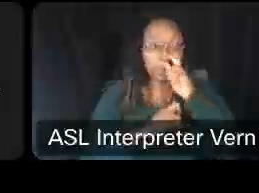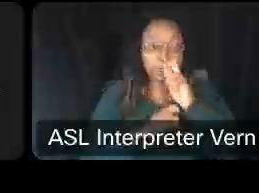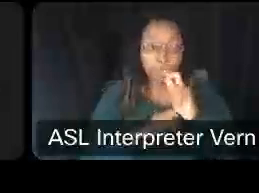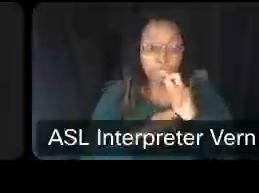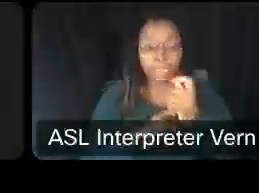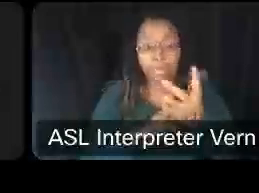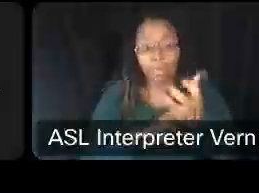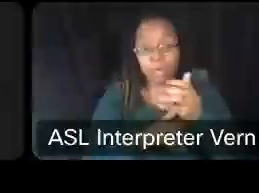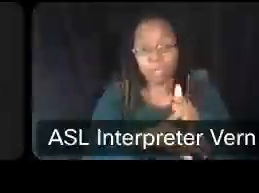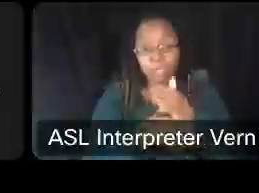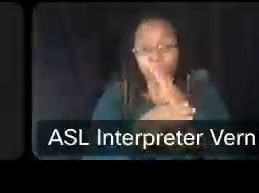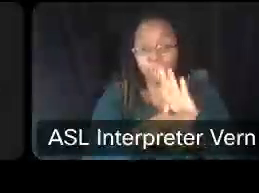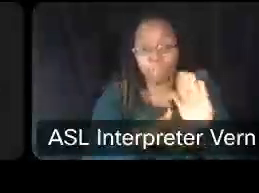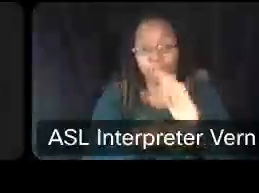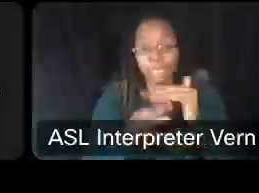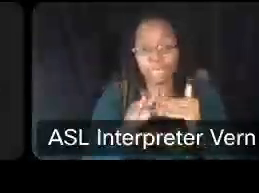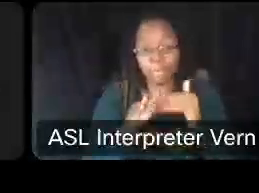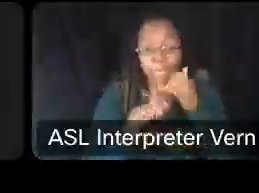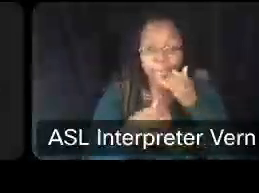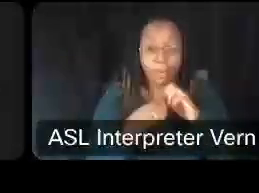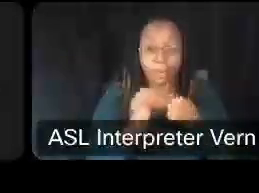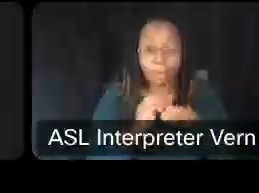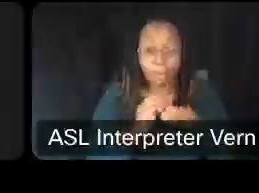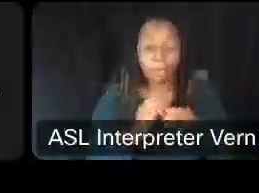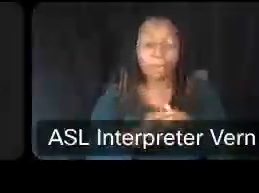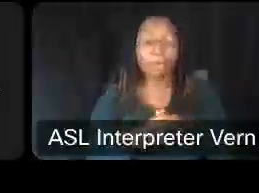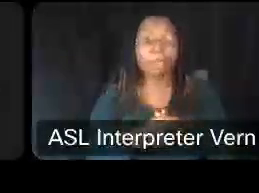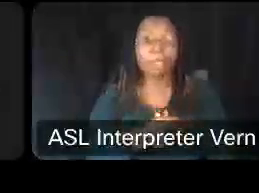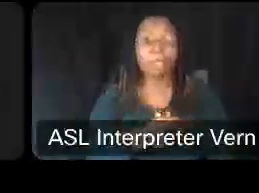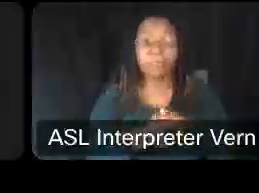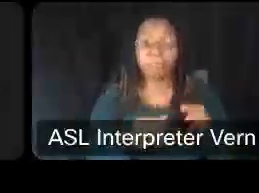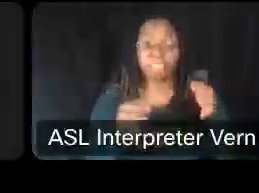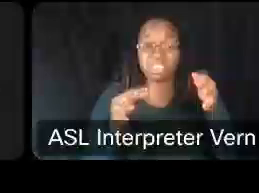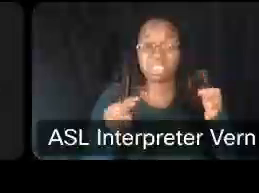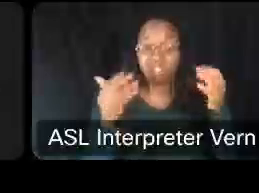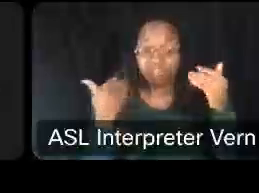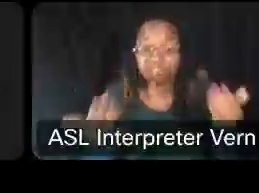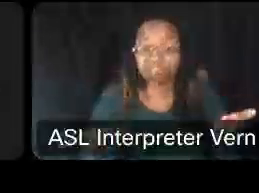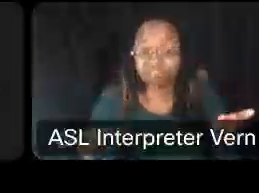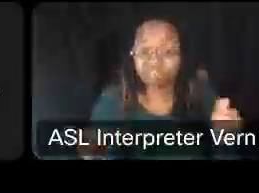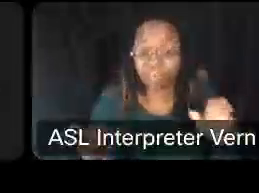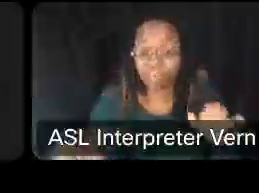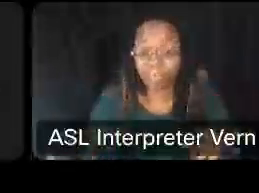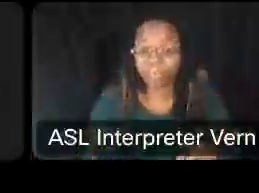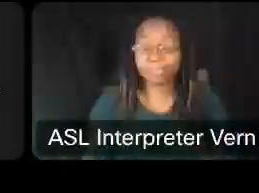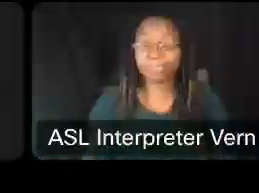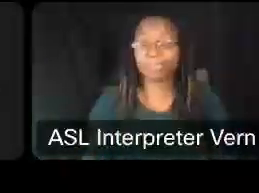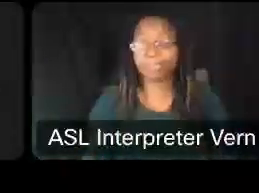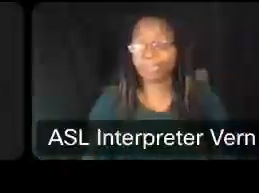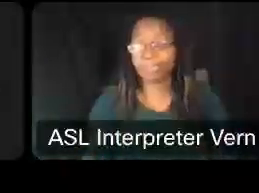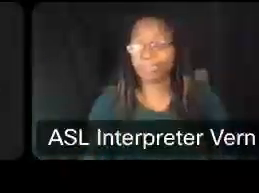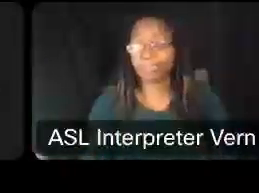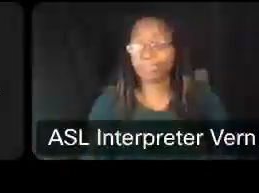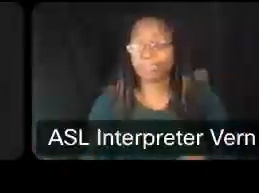to share email and phone numbers in a group list, that they decided to go ahead and do that. And at any